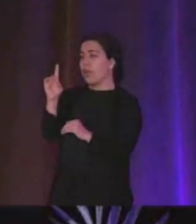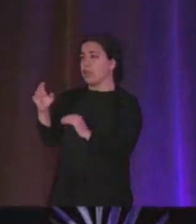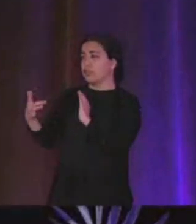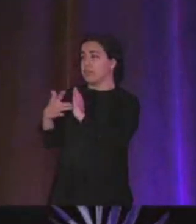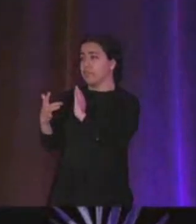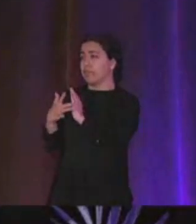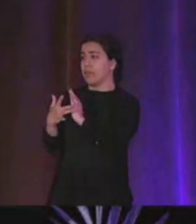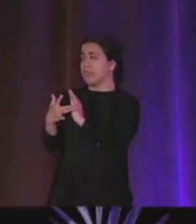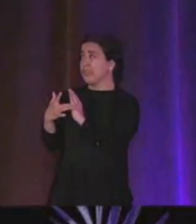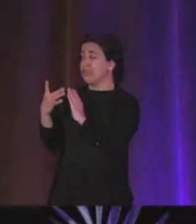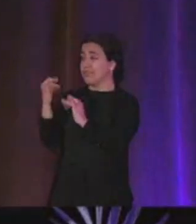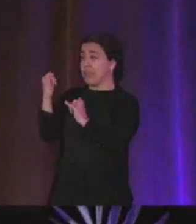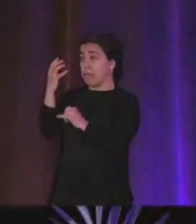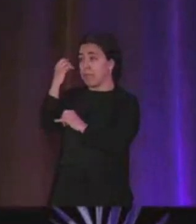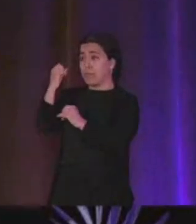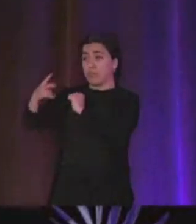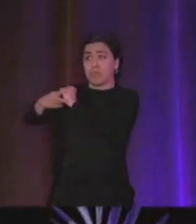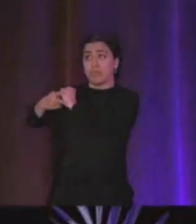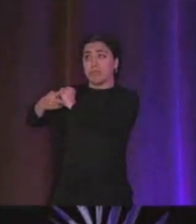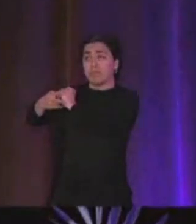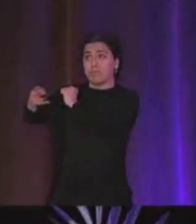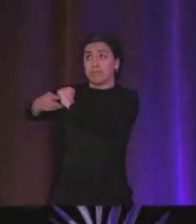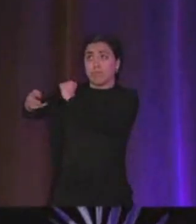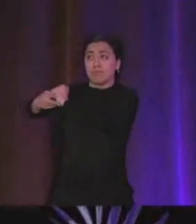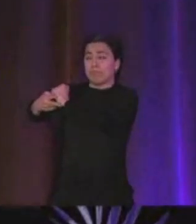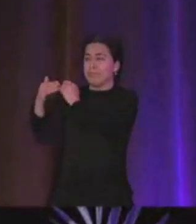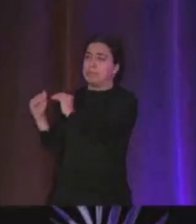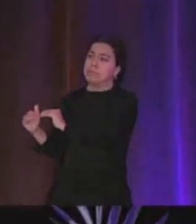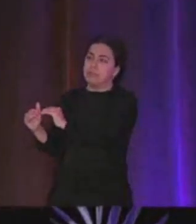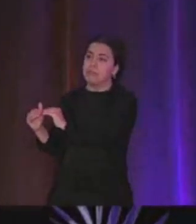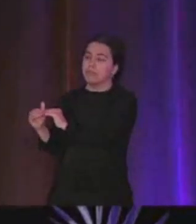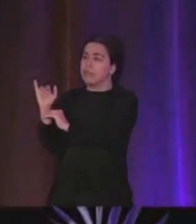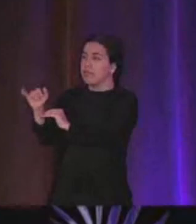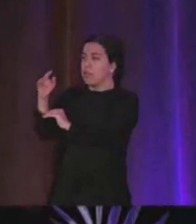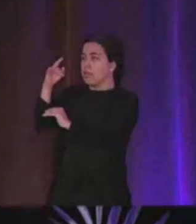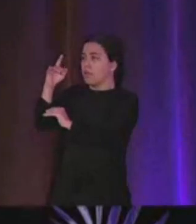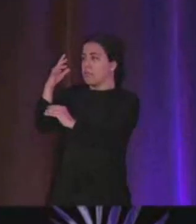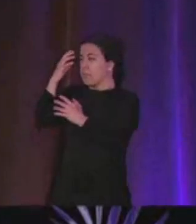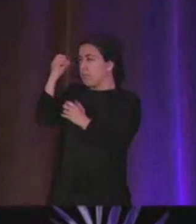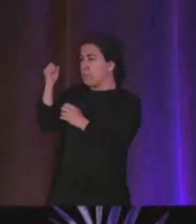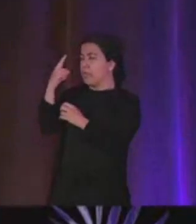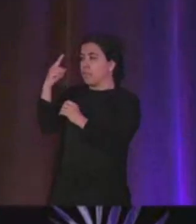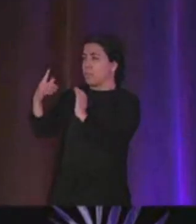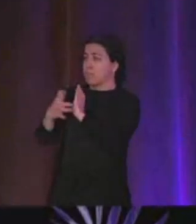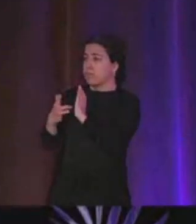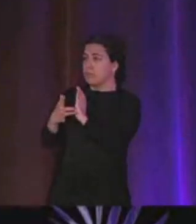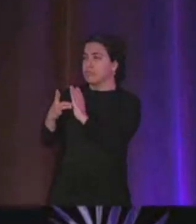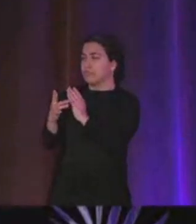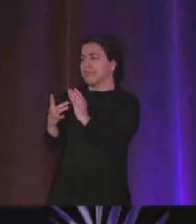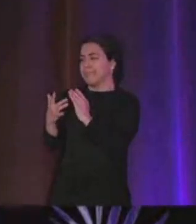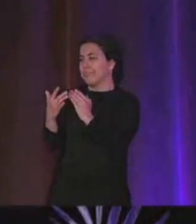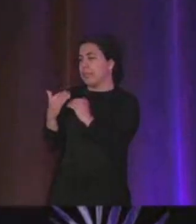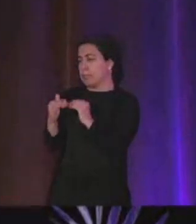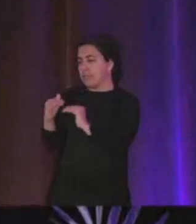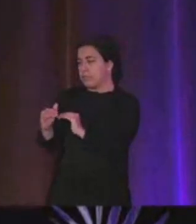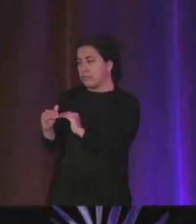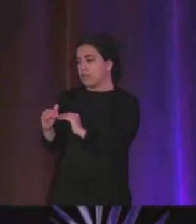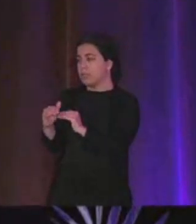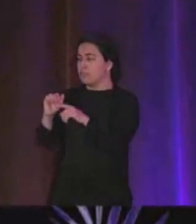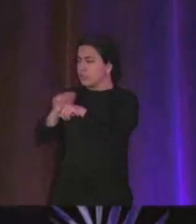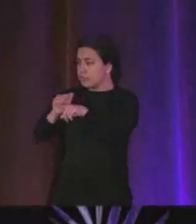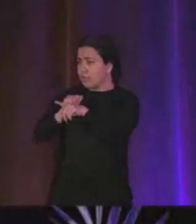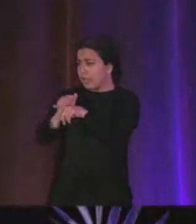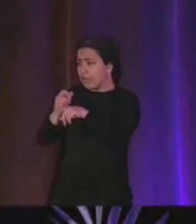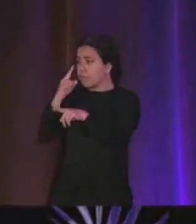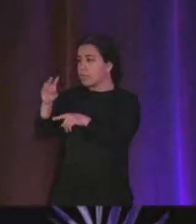storage, and machine learning models are compute intensive. So, you can't train from the very scratch bulky machine learning model.